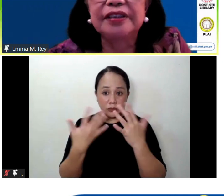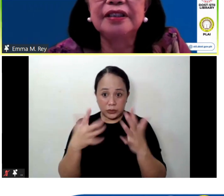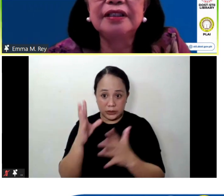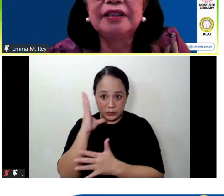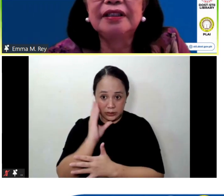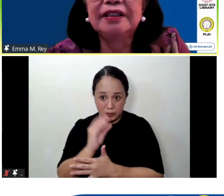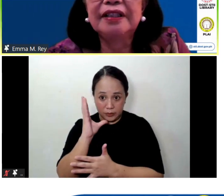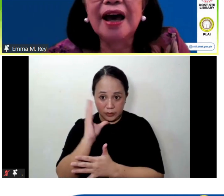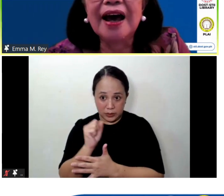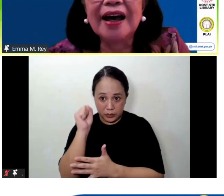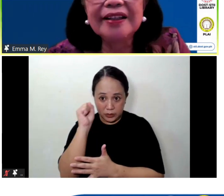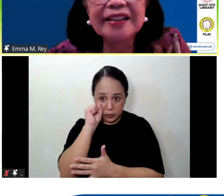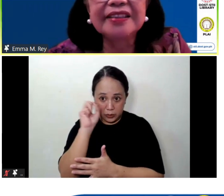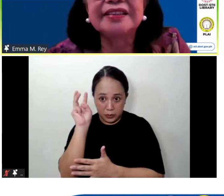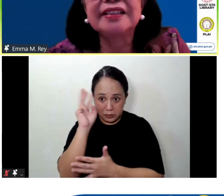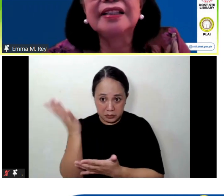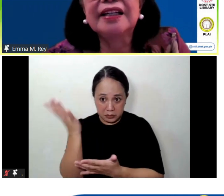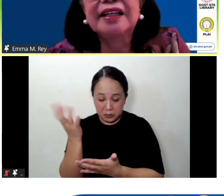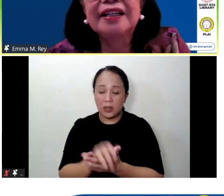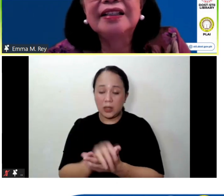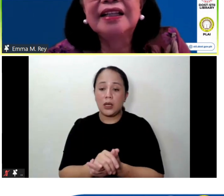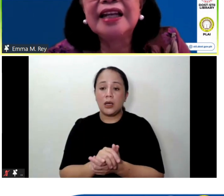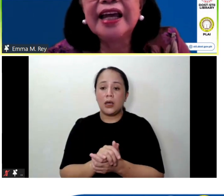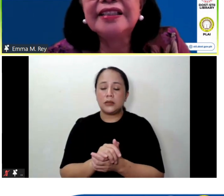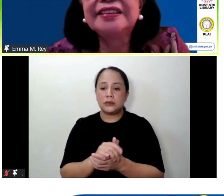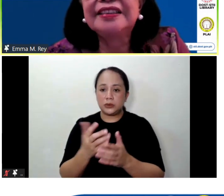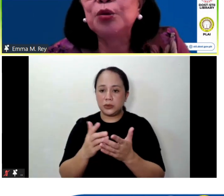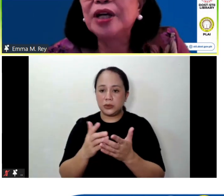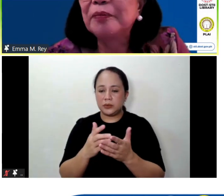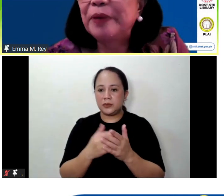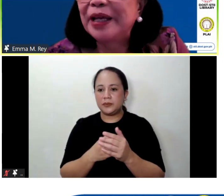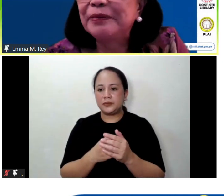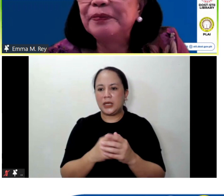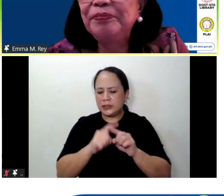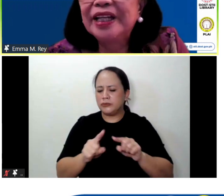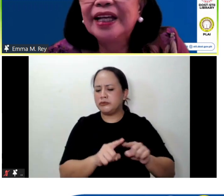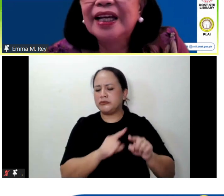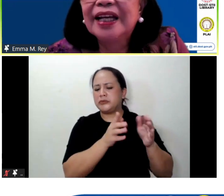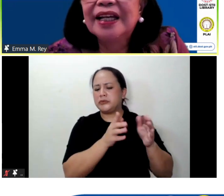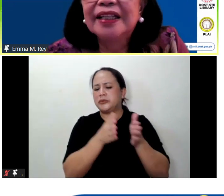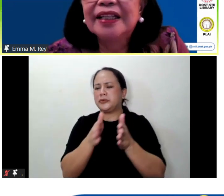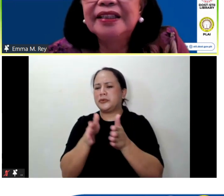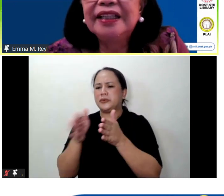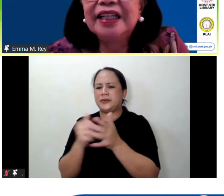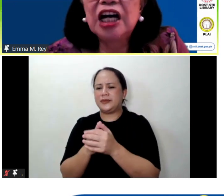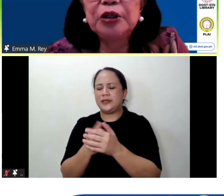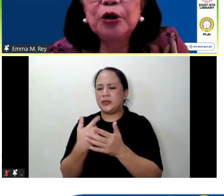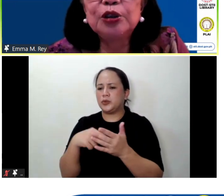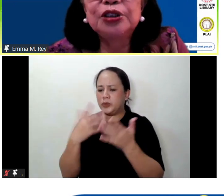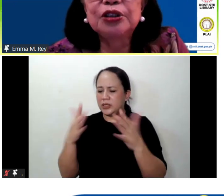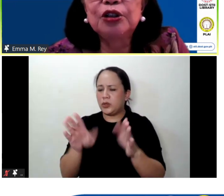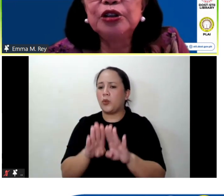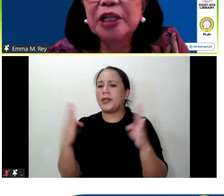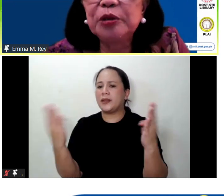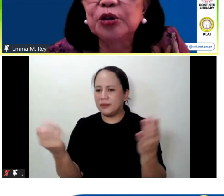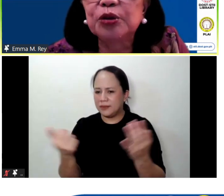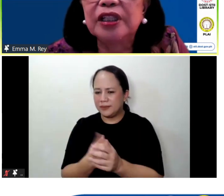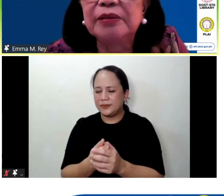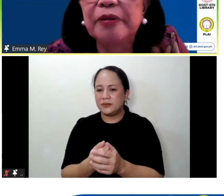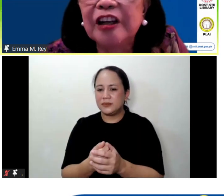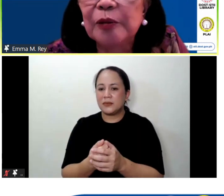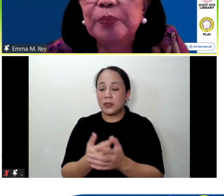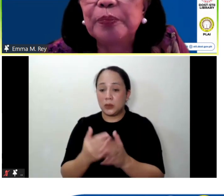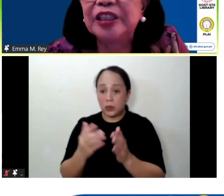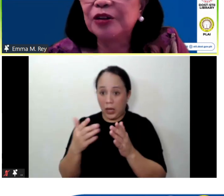roads, the alleys, the lanes that we have paved? Did our roads contribute to